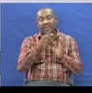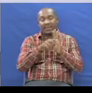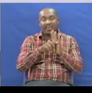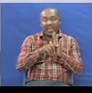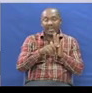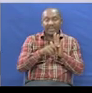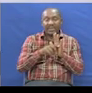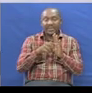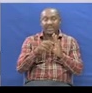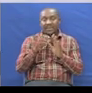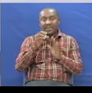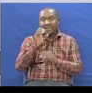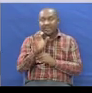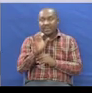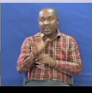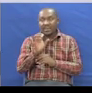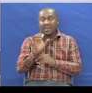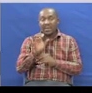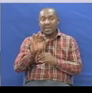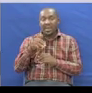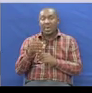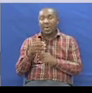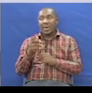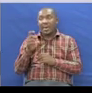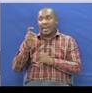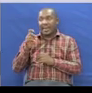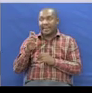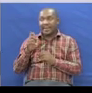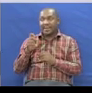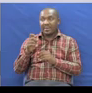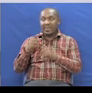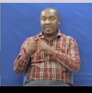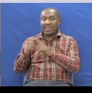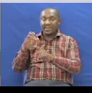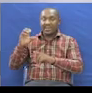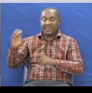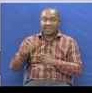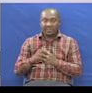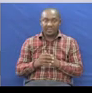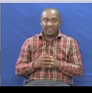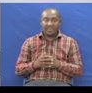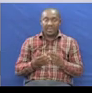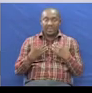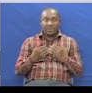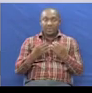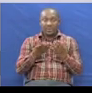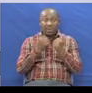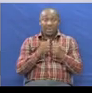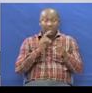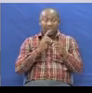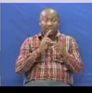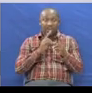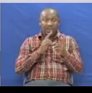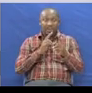plus c. You know it from the previous topic. Let us see an example which can be solved by using the concept of difference of 2